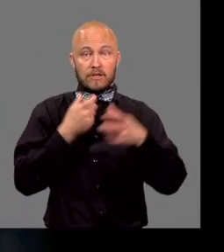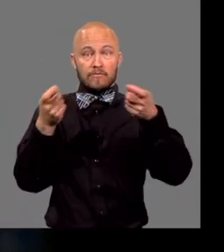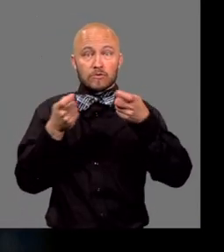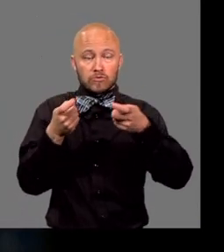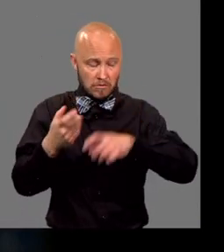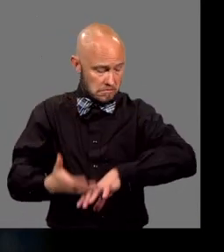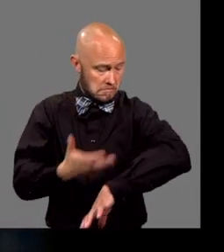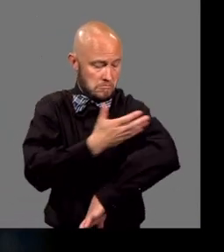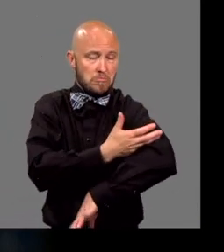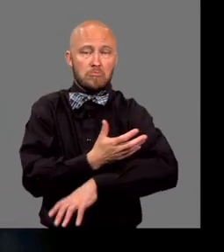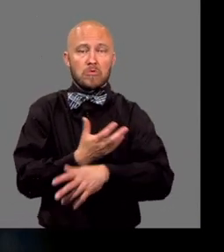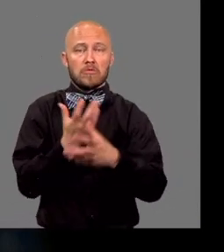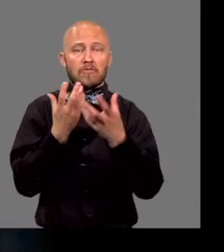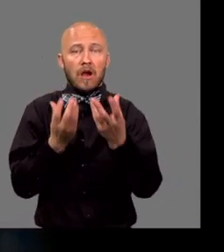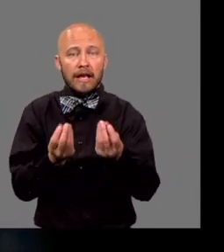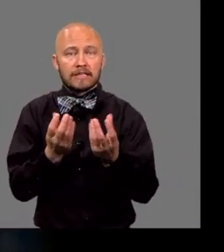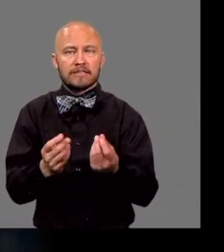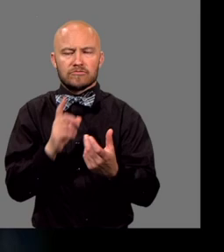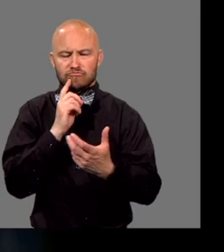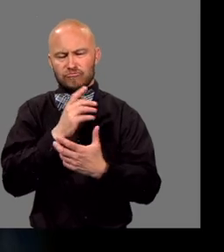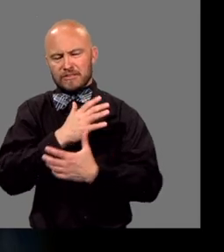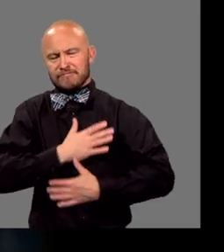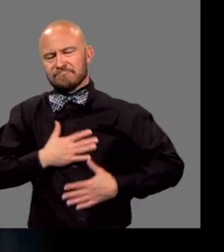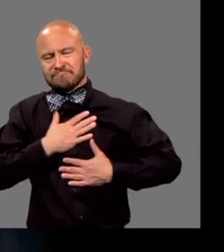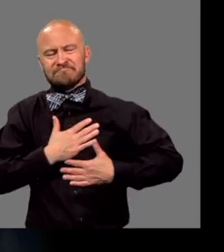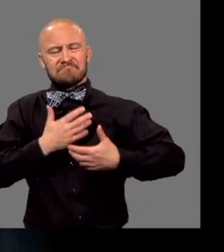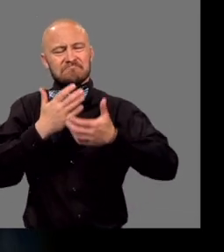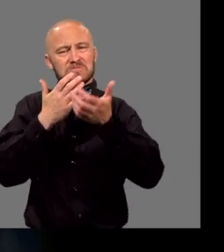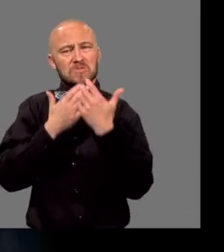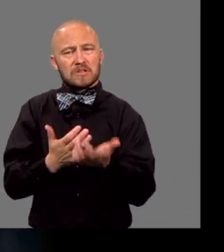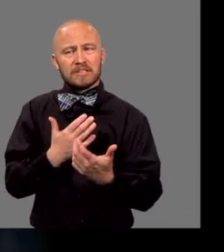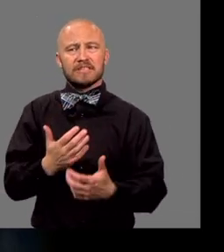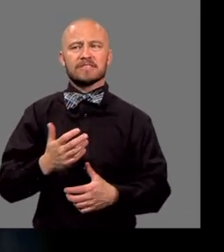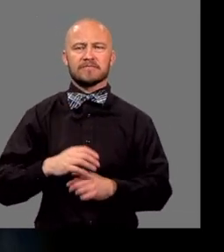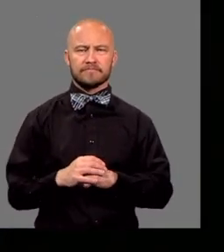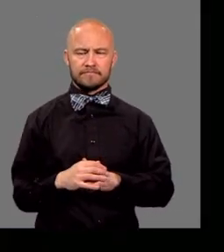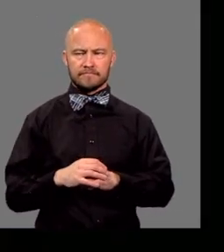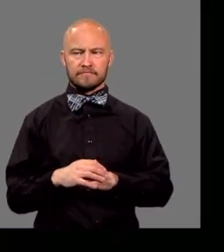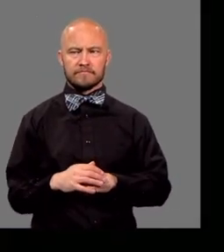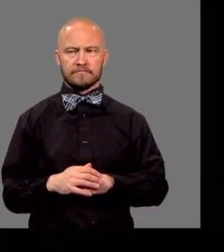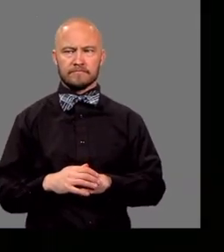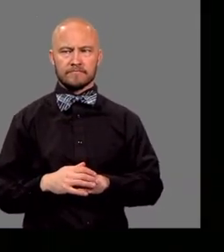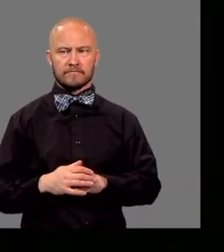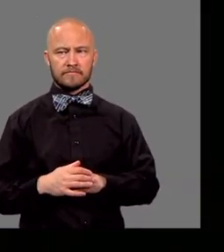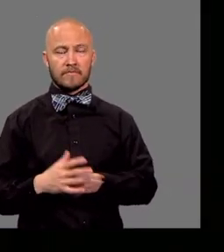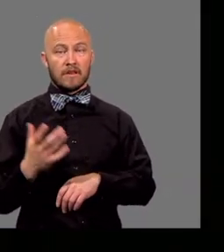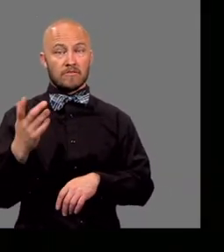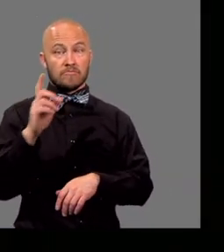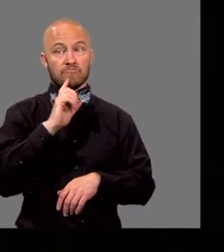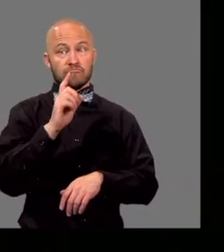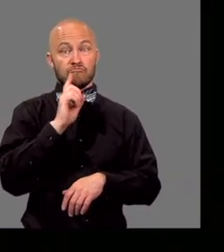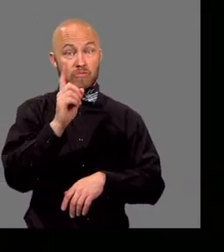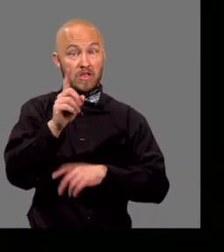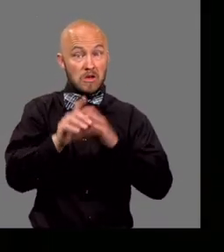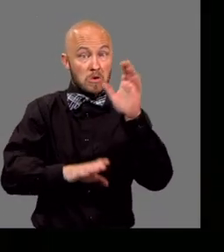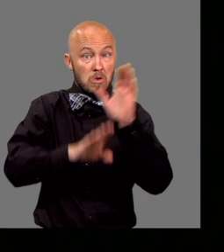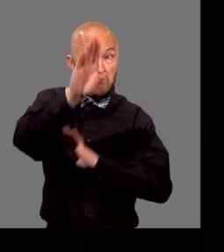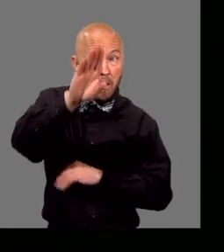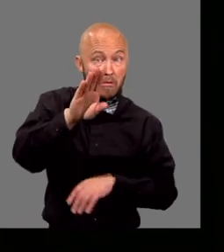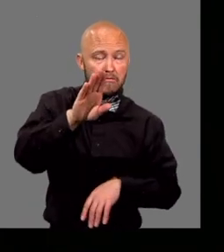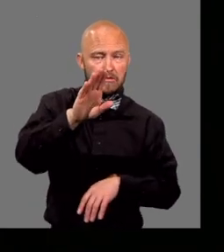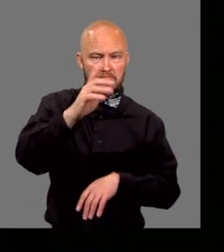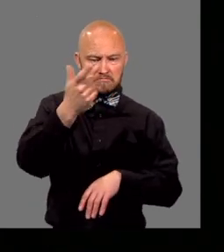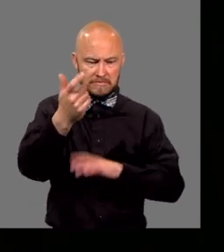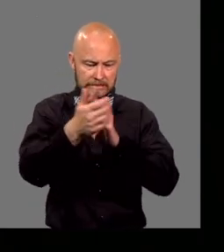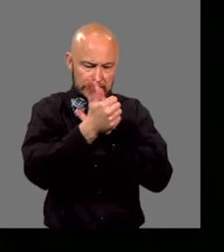self-control and kindness? Appreciating goodness and humility. I venture to say that you have grown,